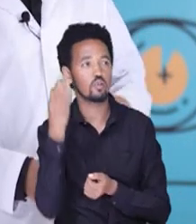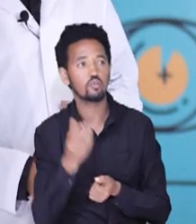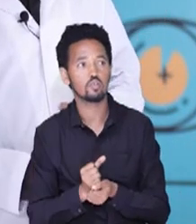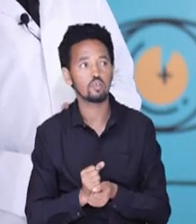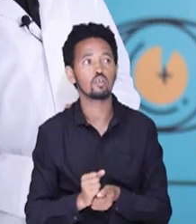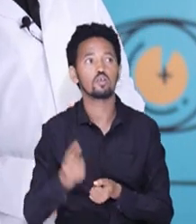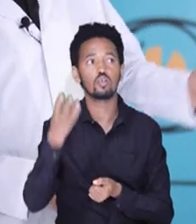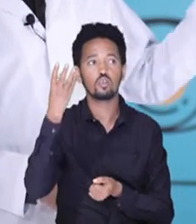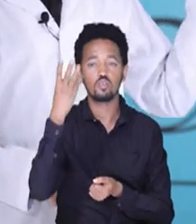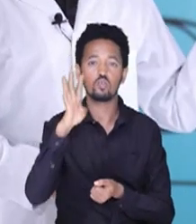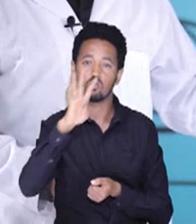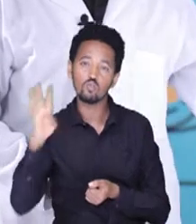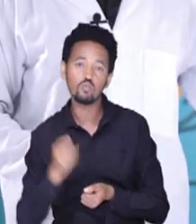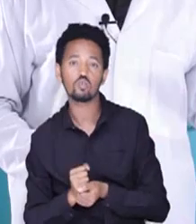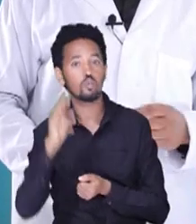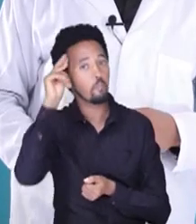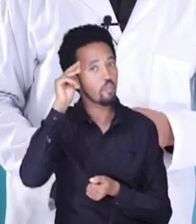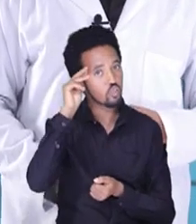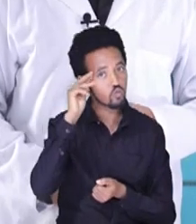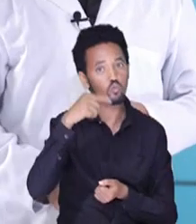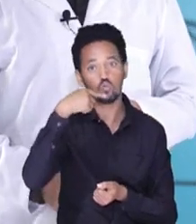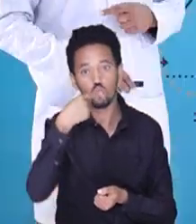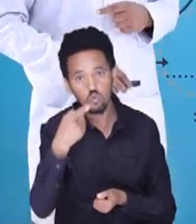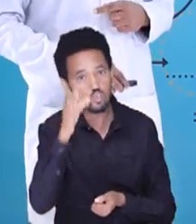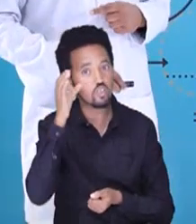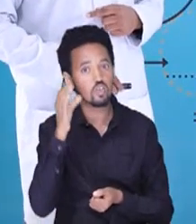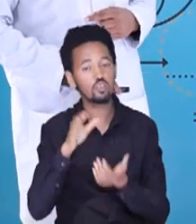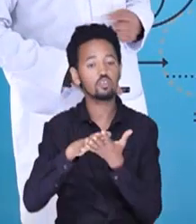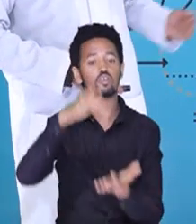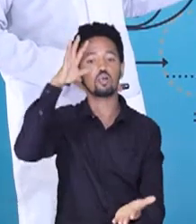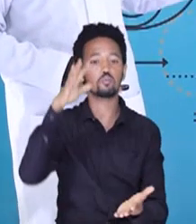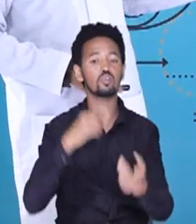In 1644, the Manchu took Chinese